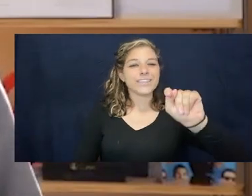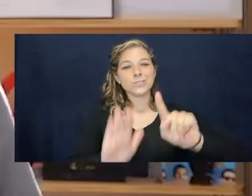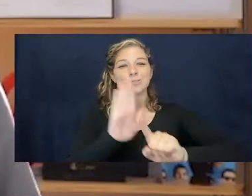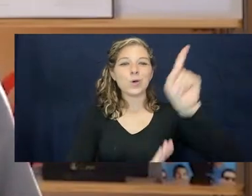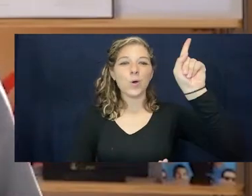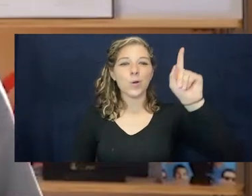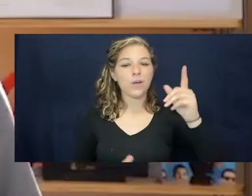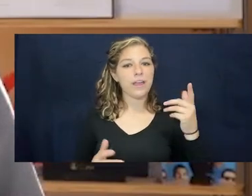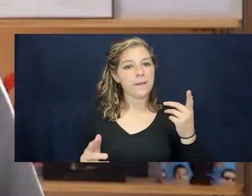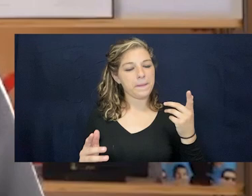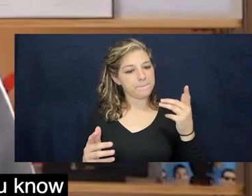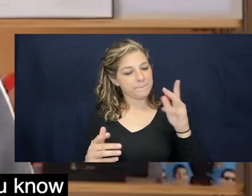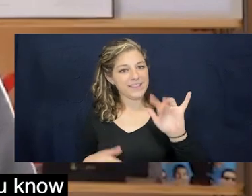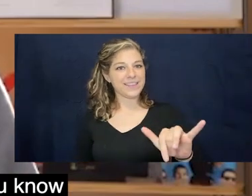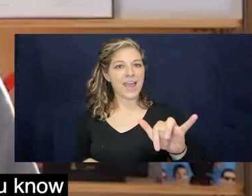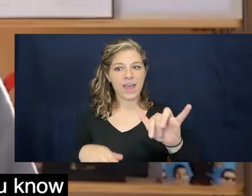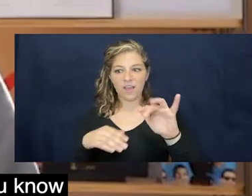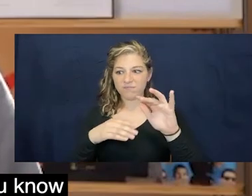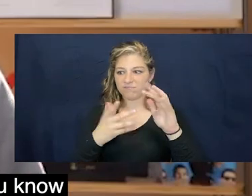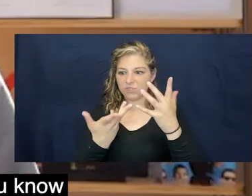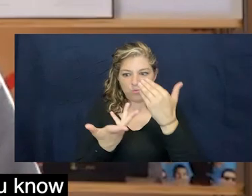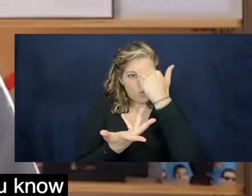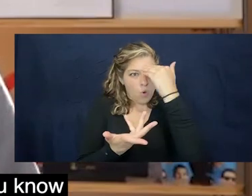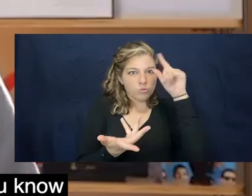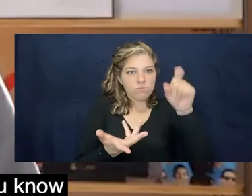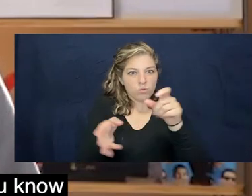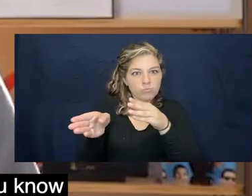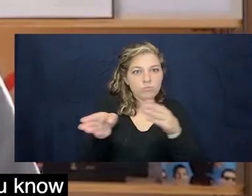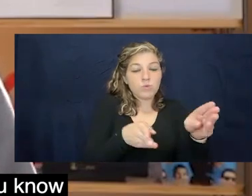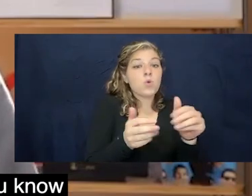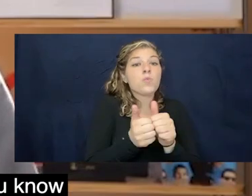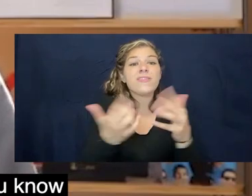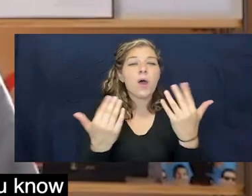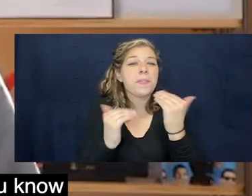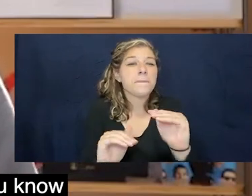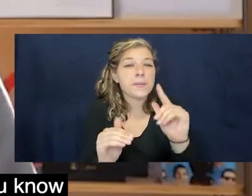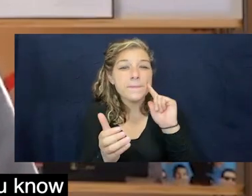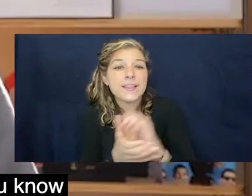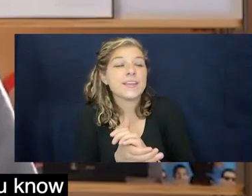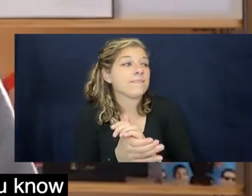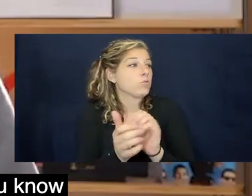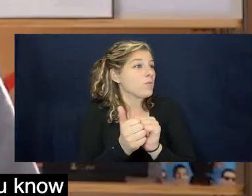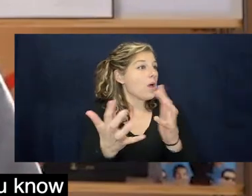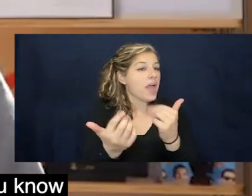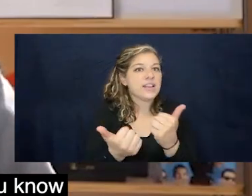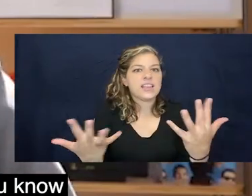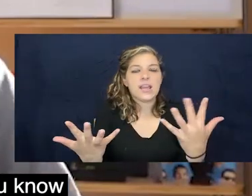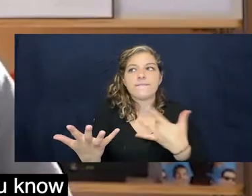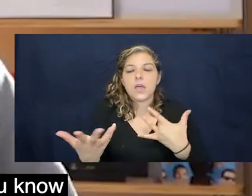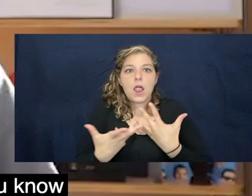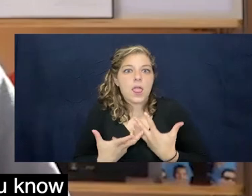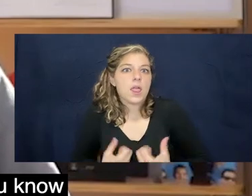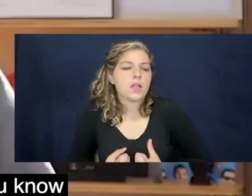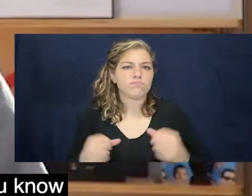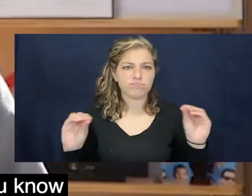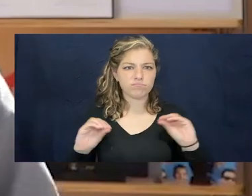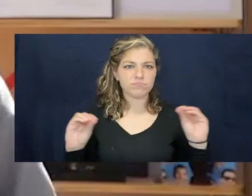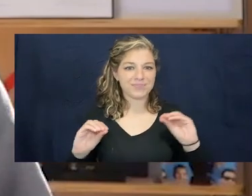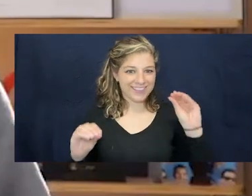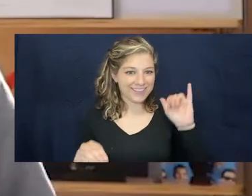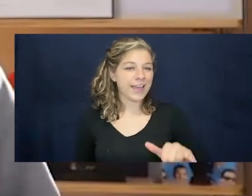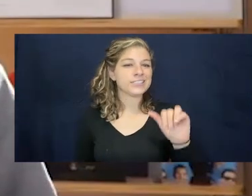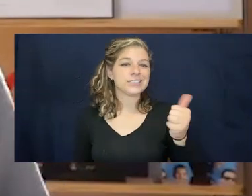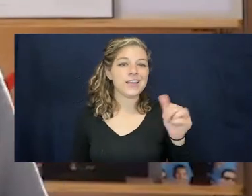feet tall in that and being that version of yourself that you know you're meant to be, without limiting